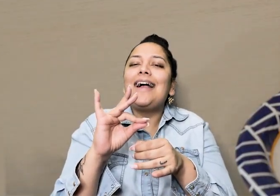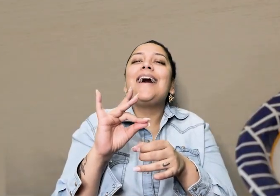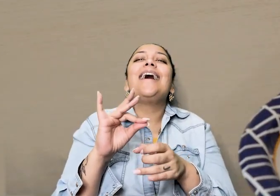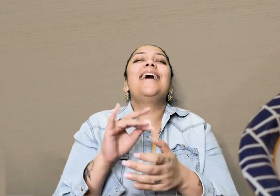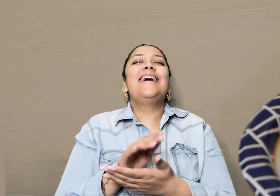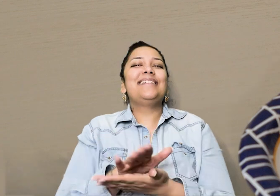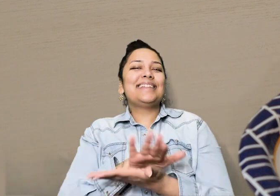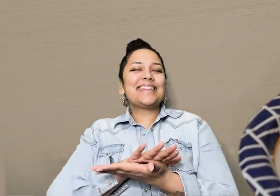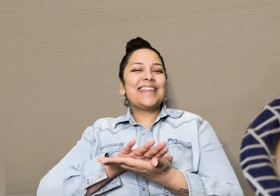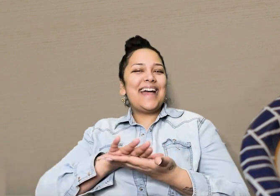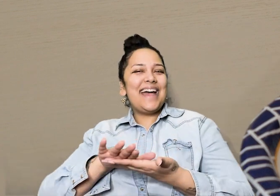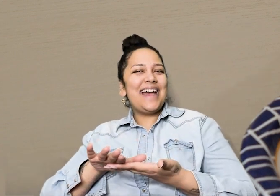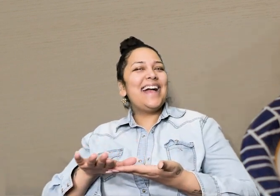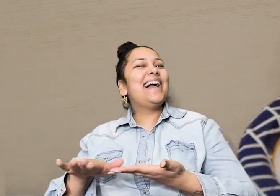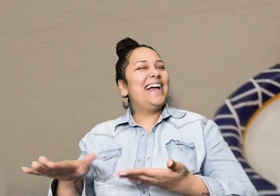that sticks.